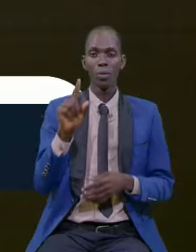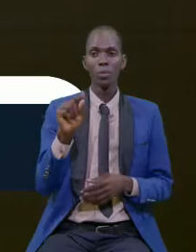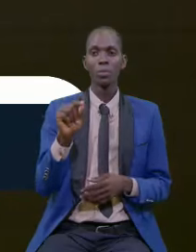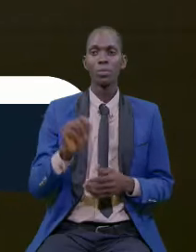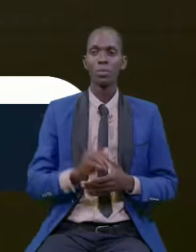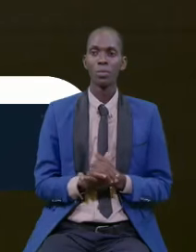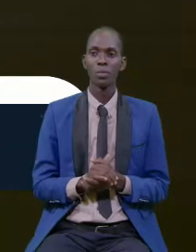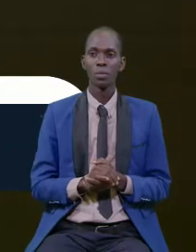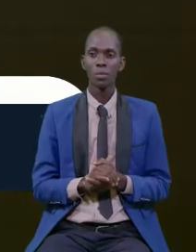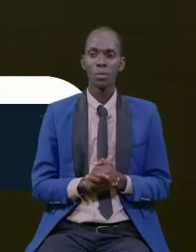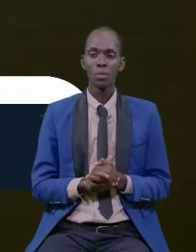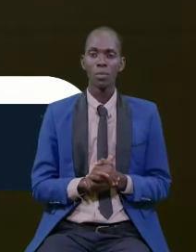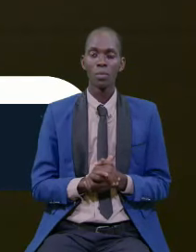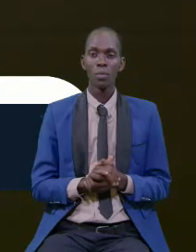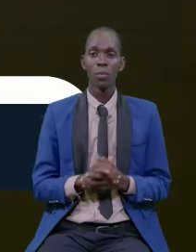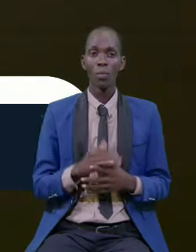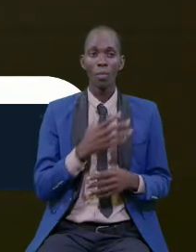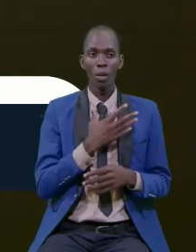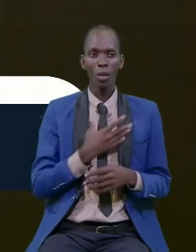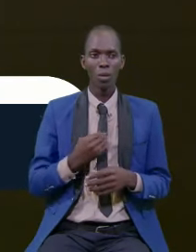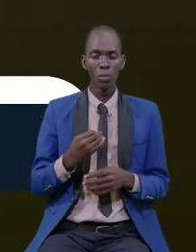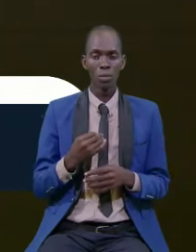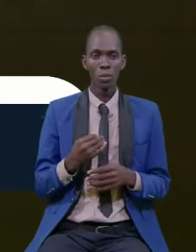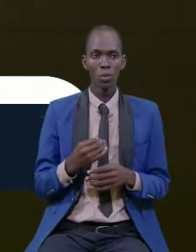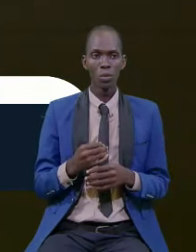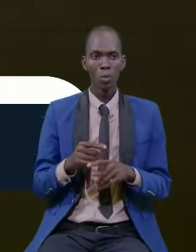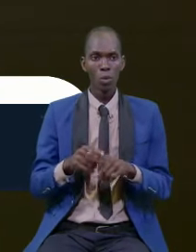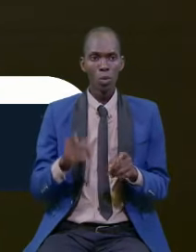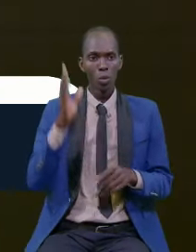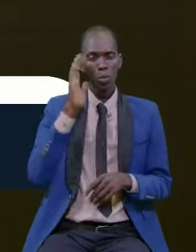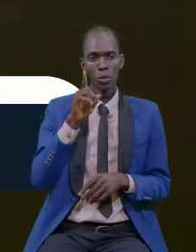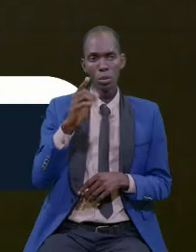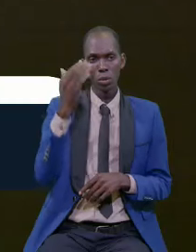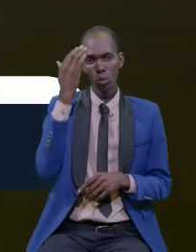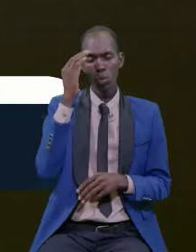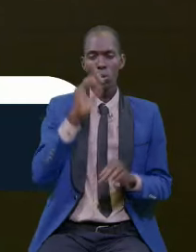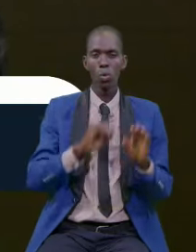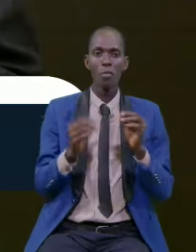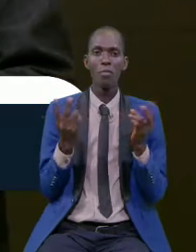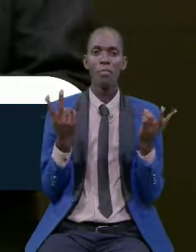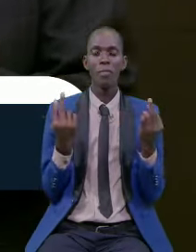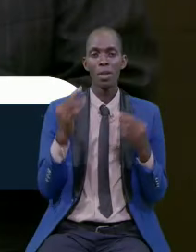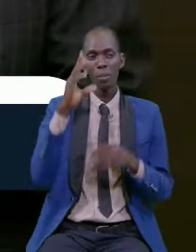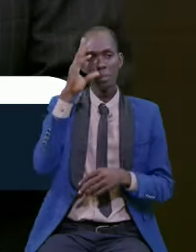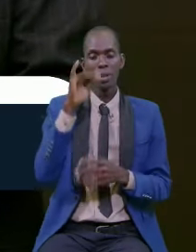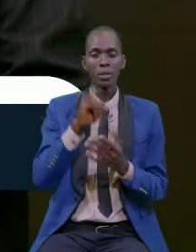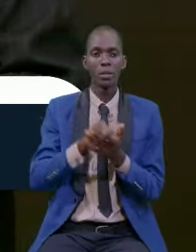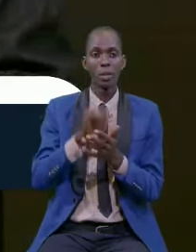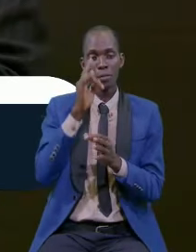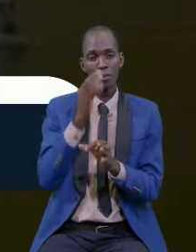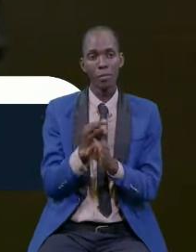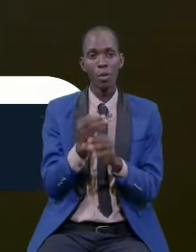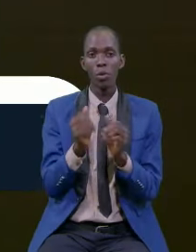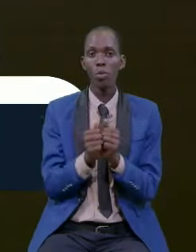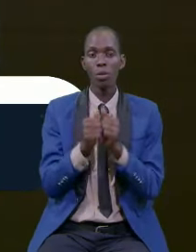20. And wilt thou know, O vain man, that faith